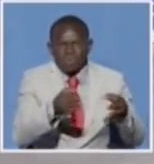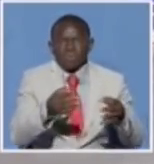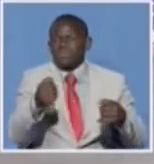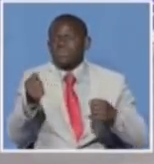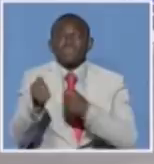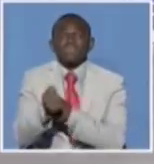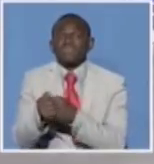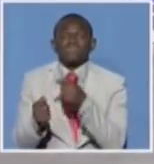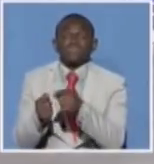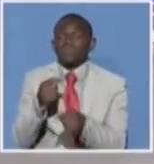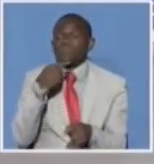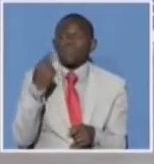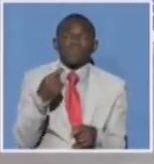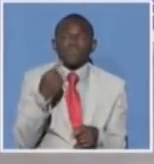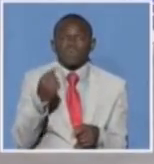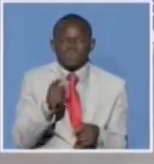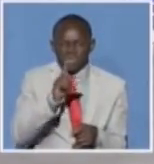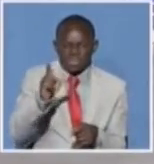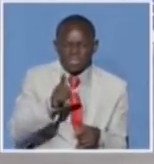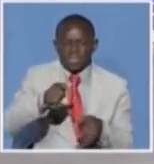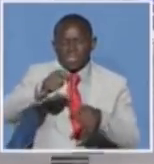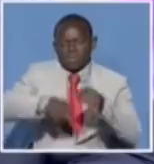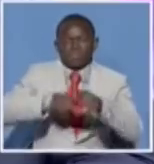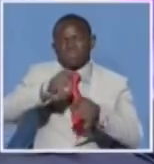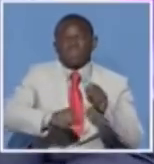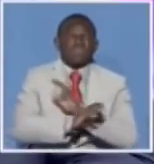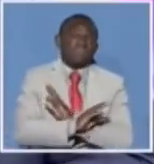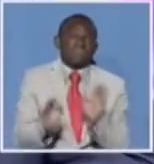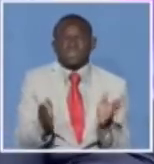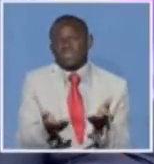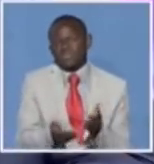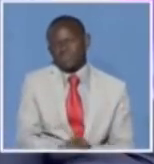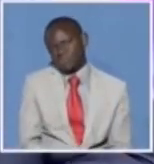Well, I hear you, Rebazio. But I think